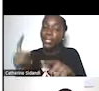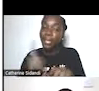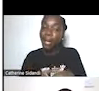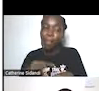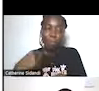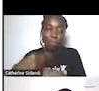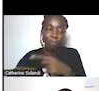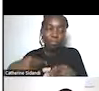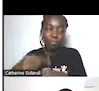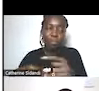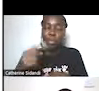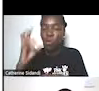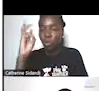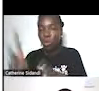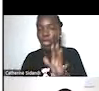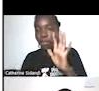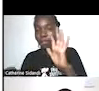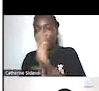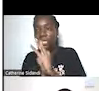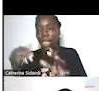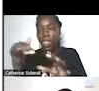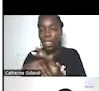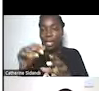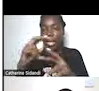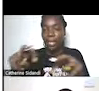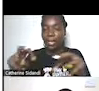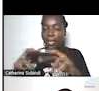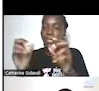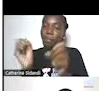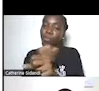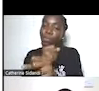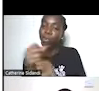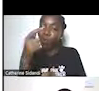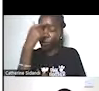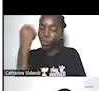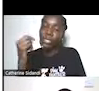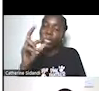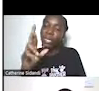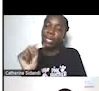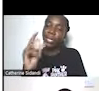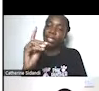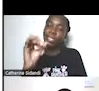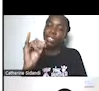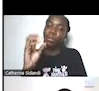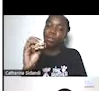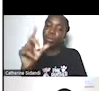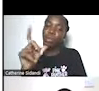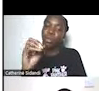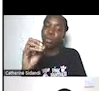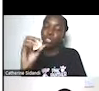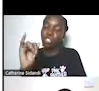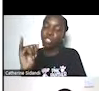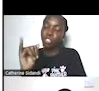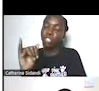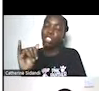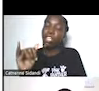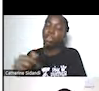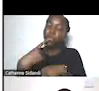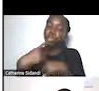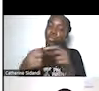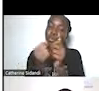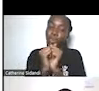between analytics and technology. All of them are going together in that route. But then there's what robots